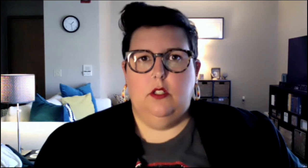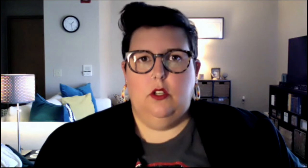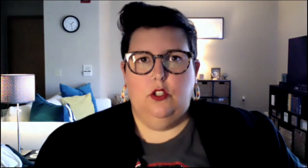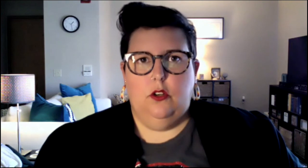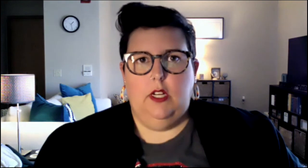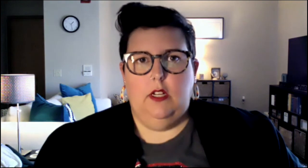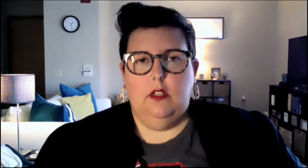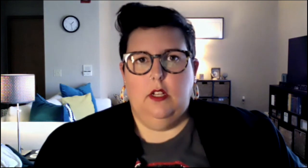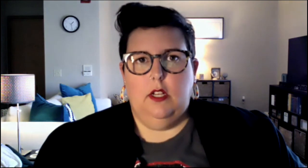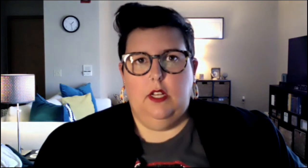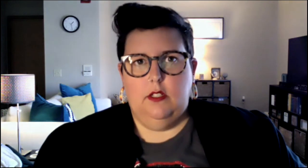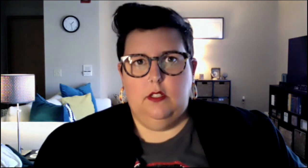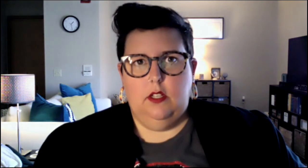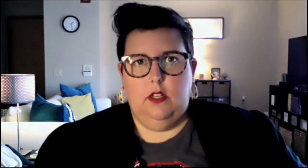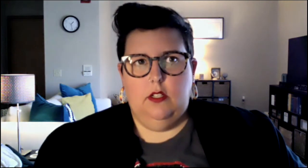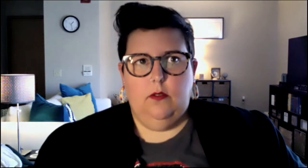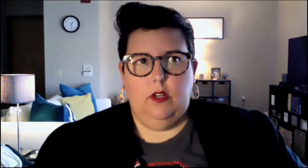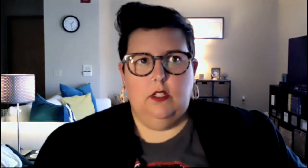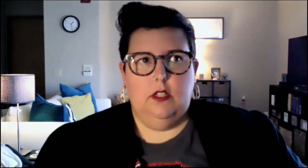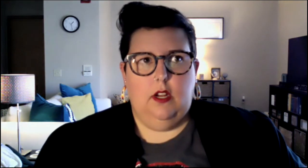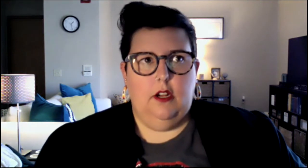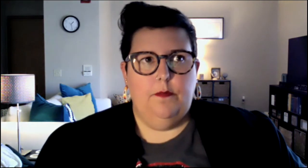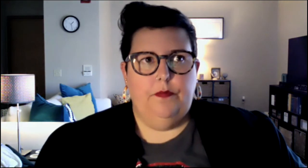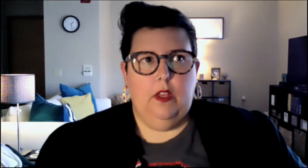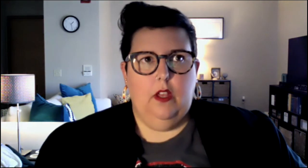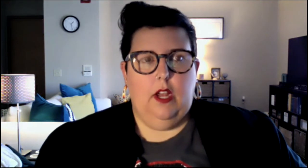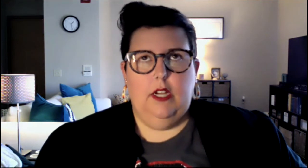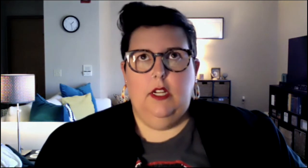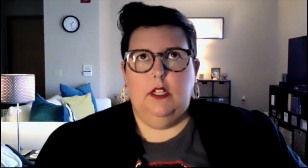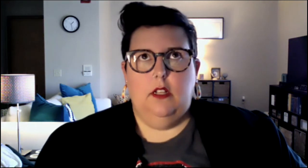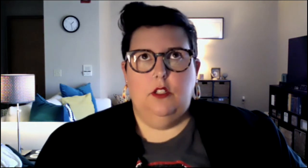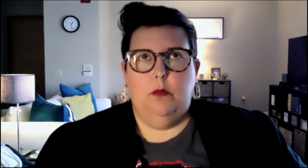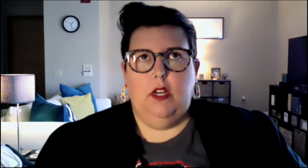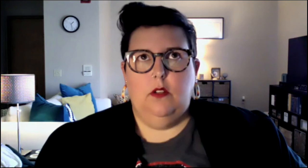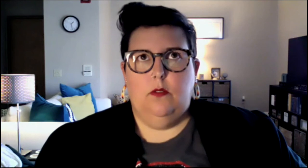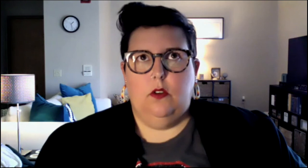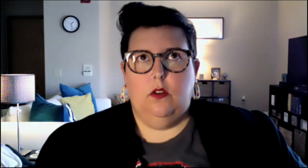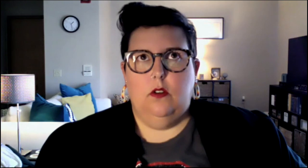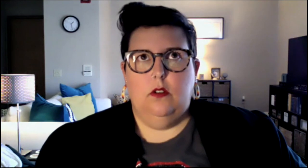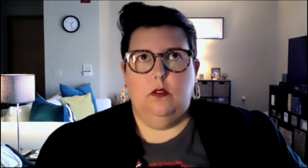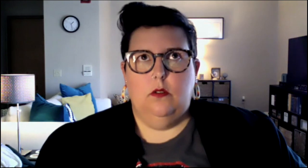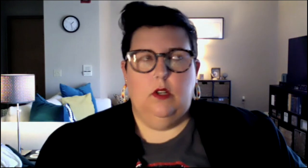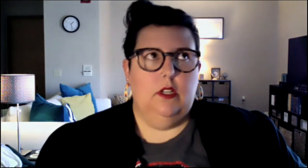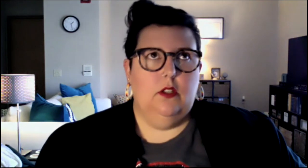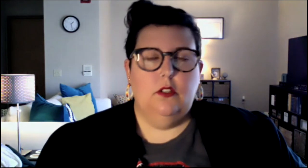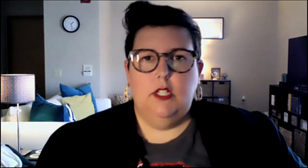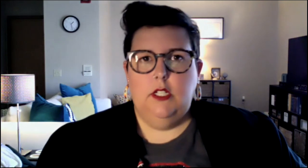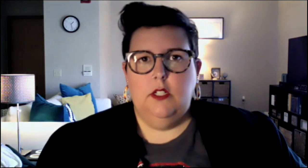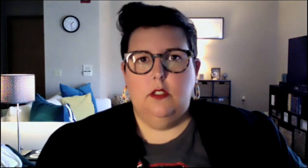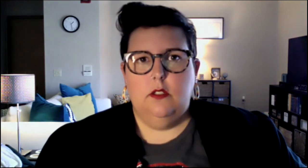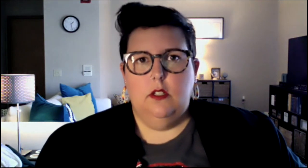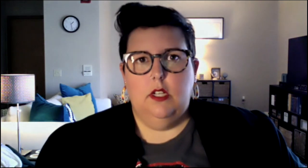everybody's journey is different. I didn't acknowledge mine for,